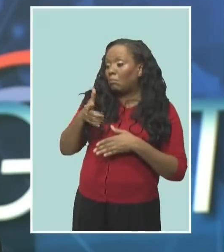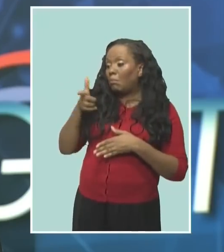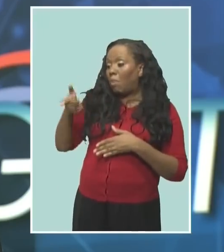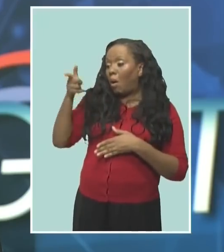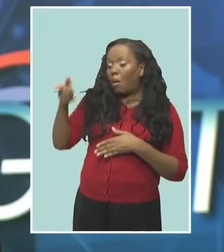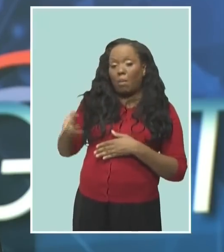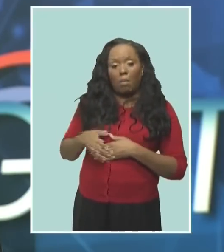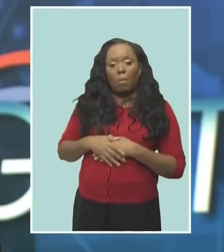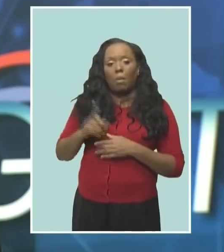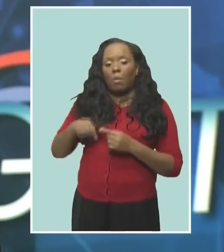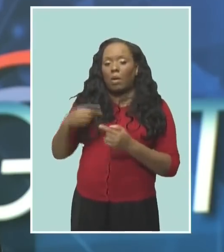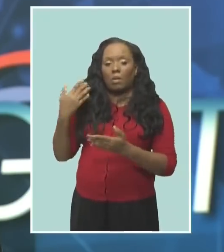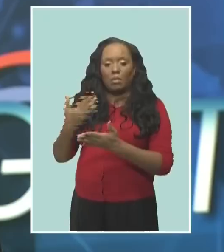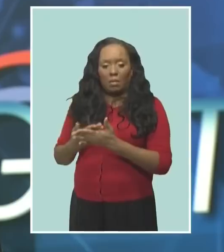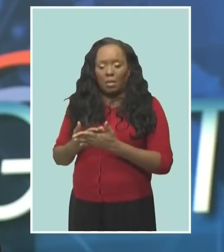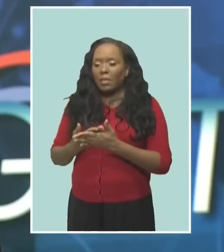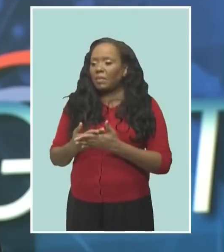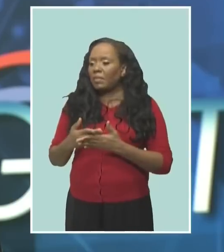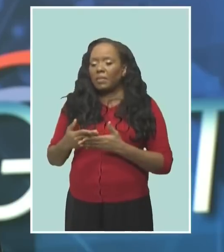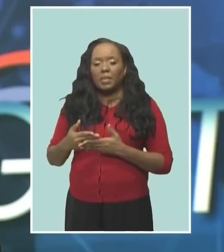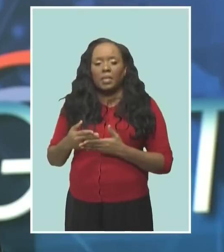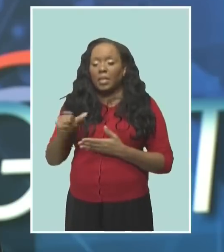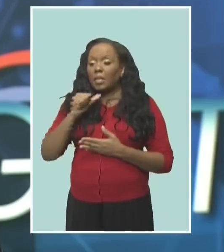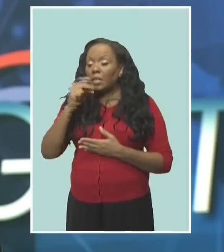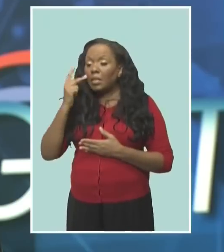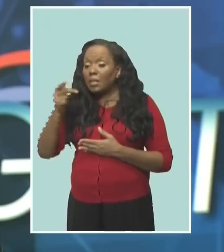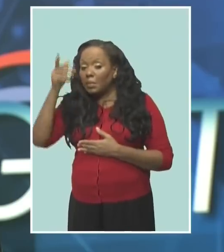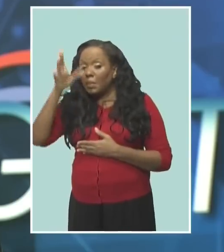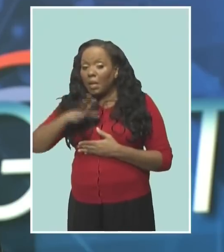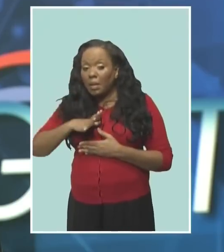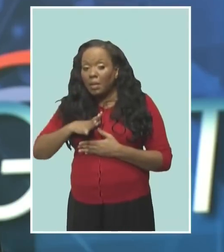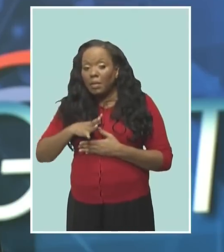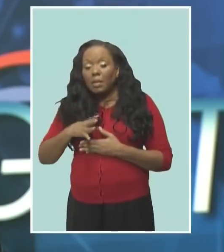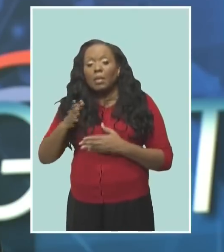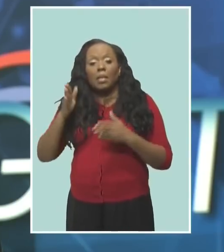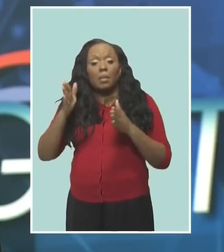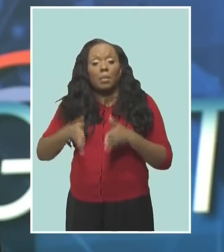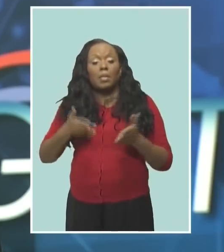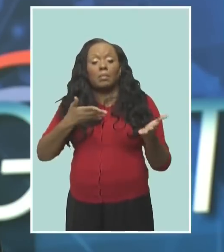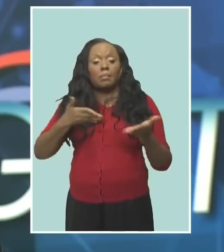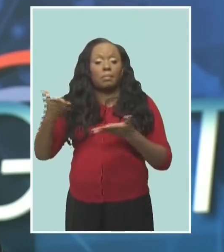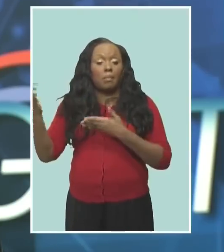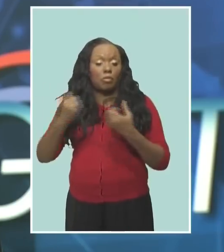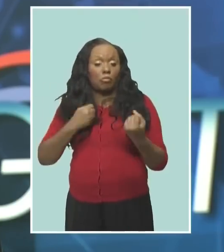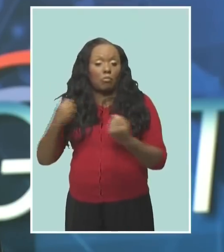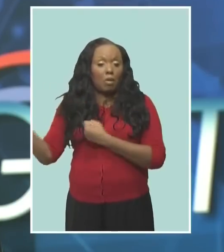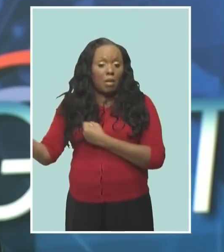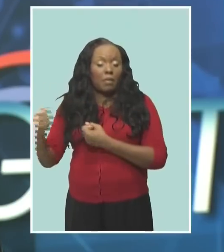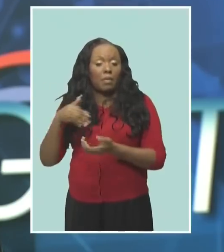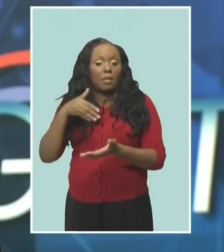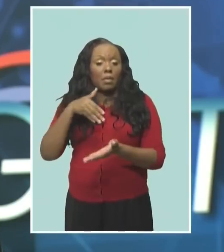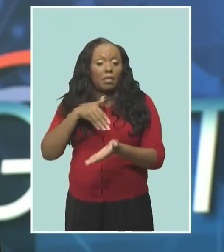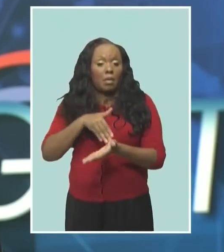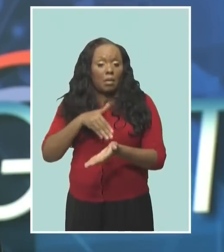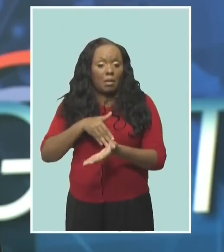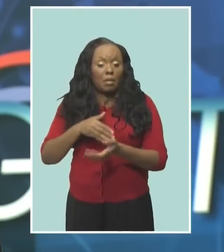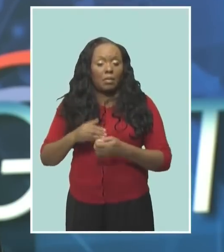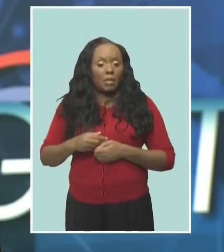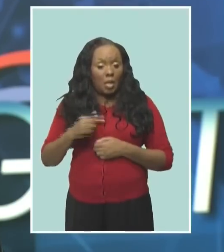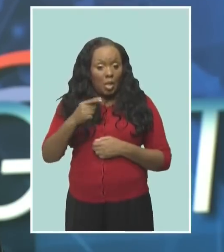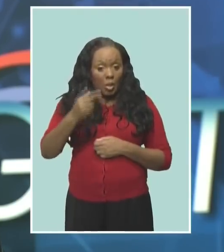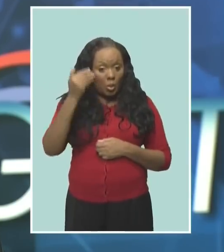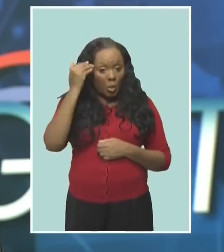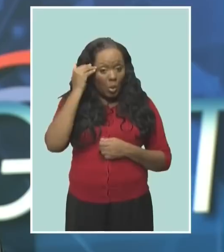learned that Wilkinson was transported to the QEH by private motorcar. Anyone who has information about the circumstances of